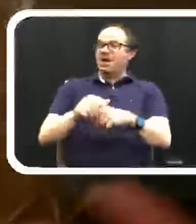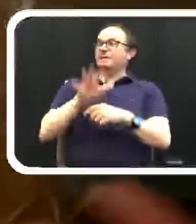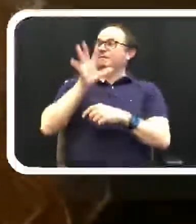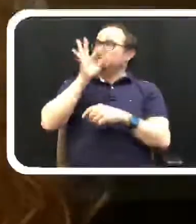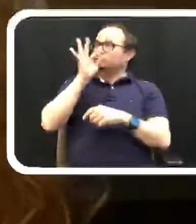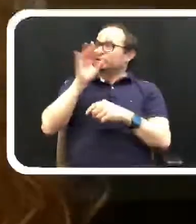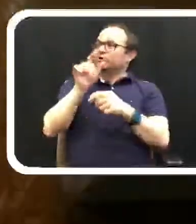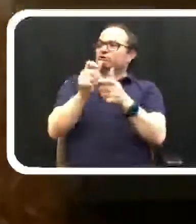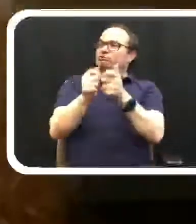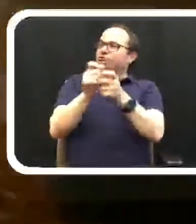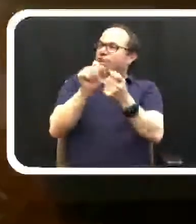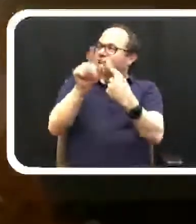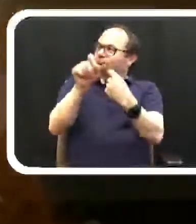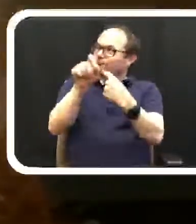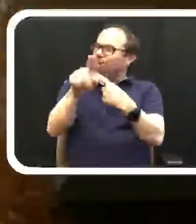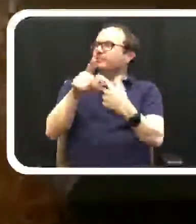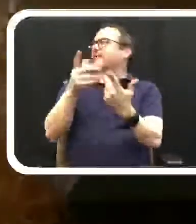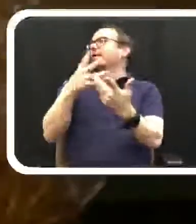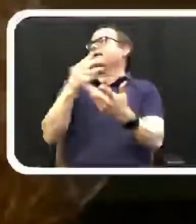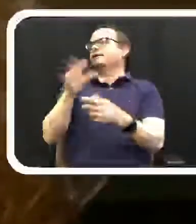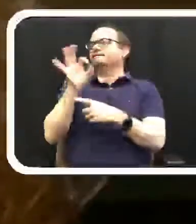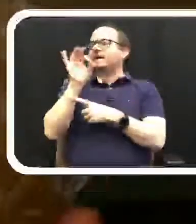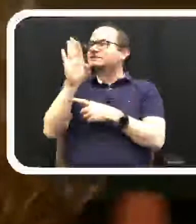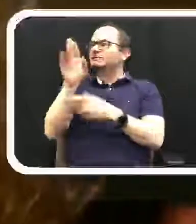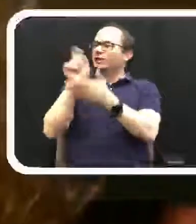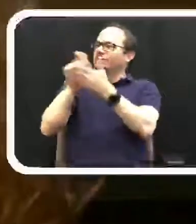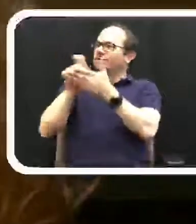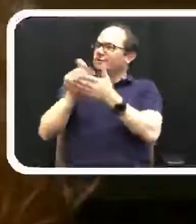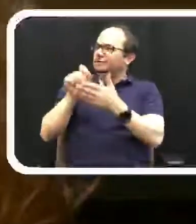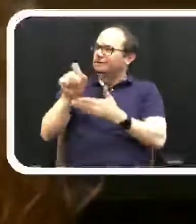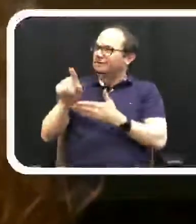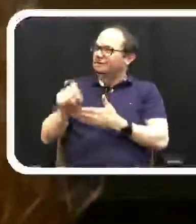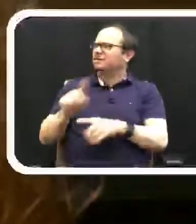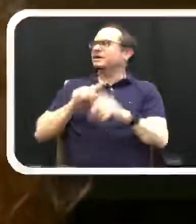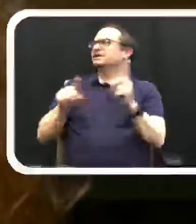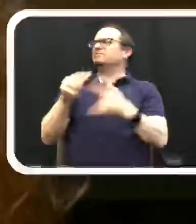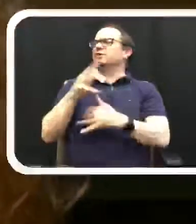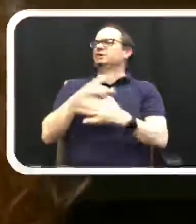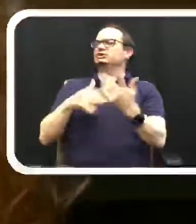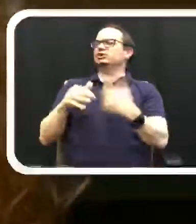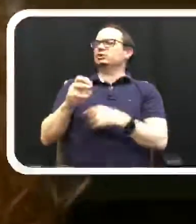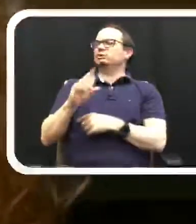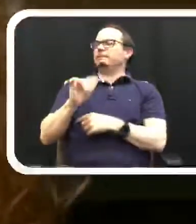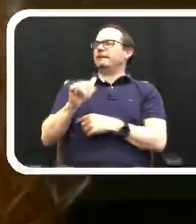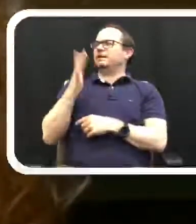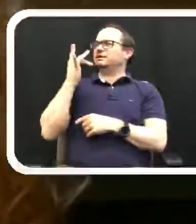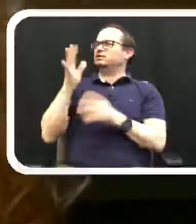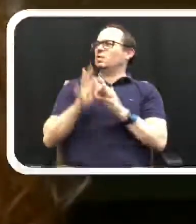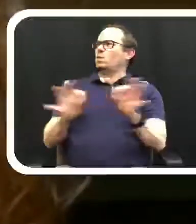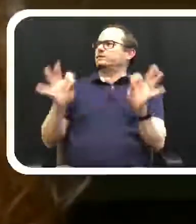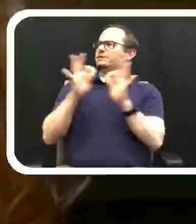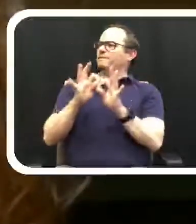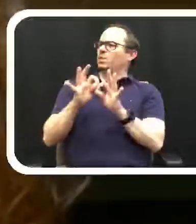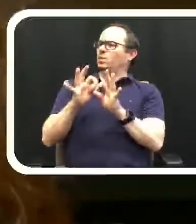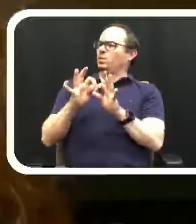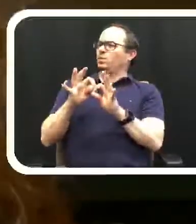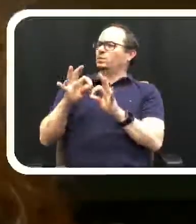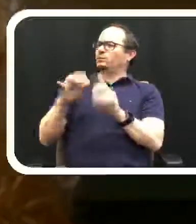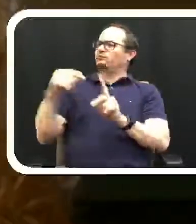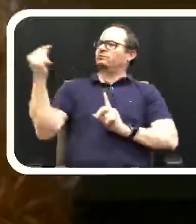and we're doing Facebook and all of these other social media. So why is it so important that we come back